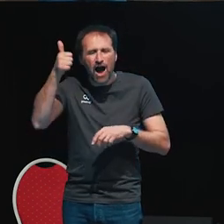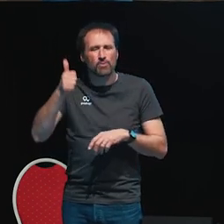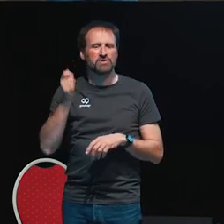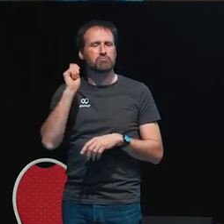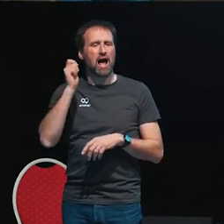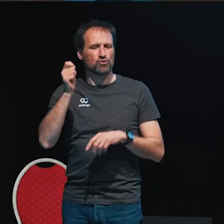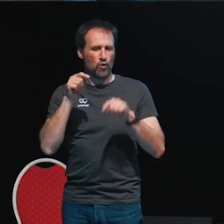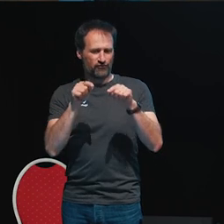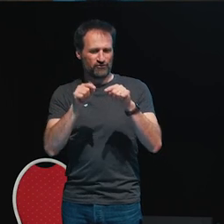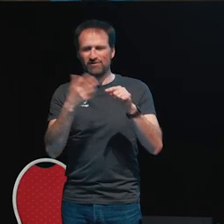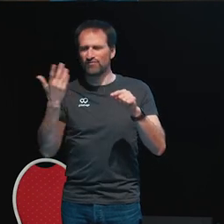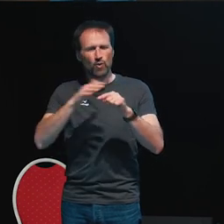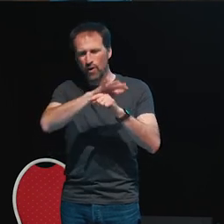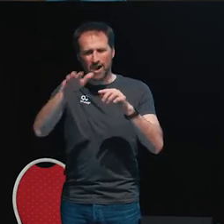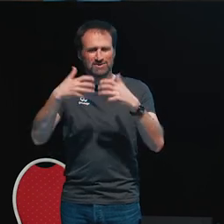things operate.